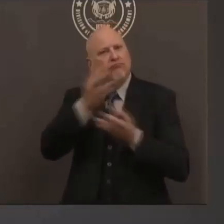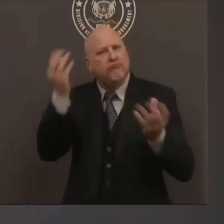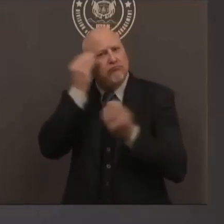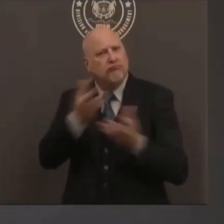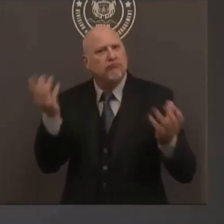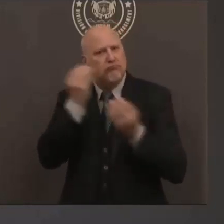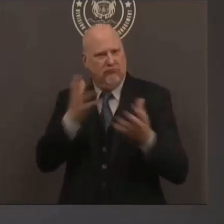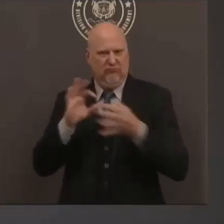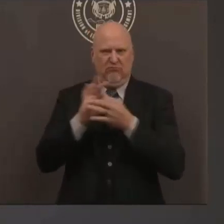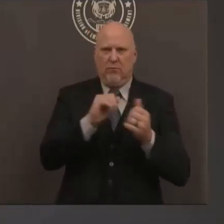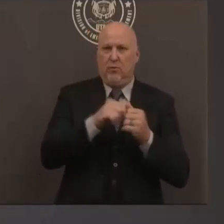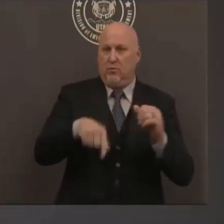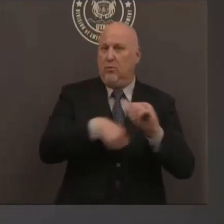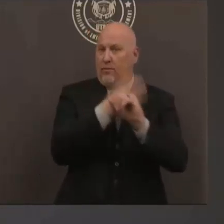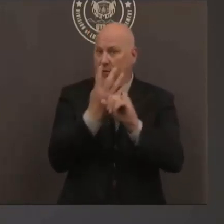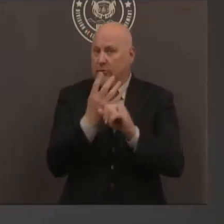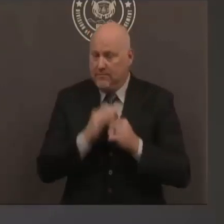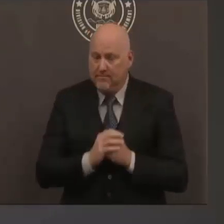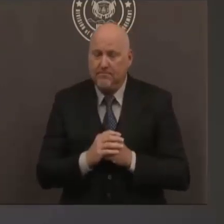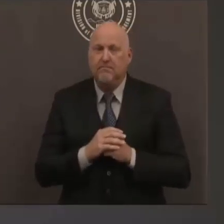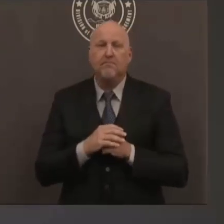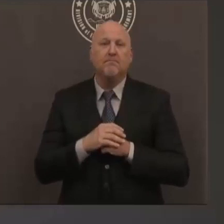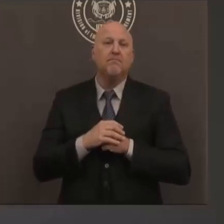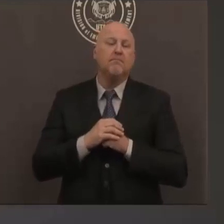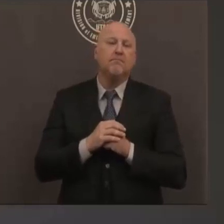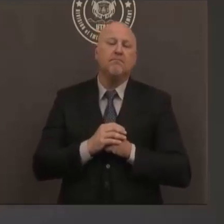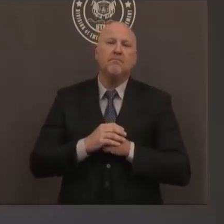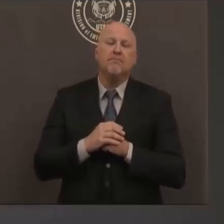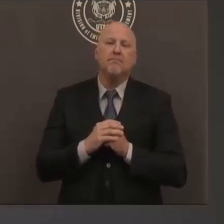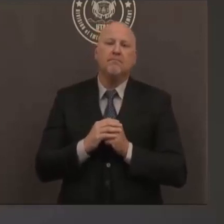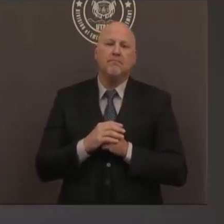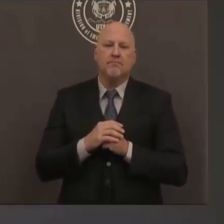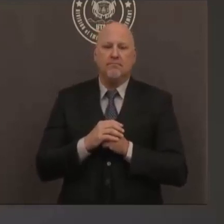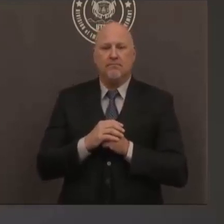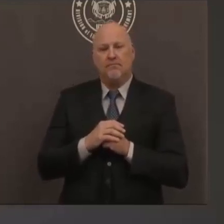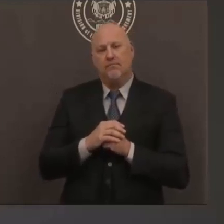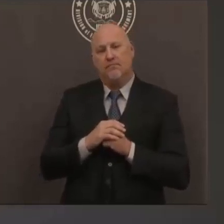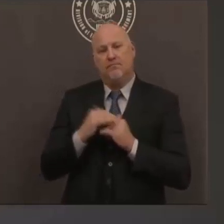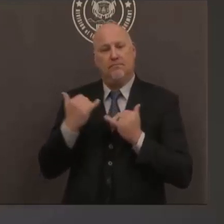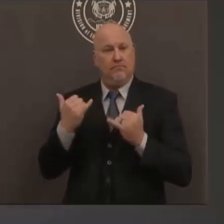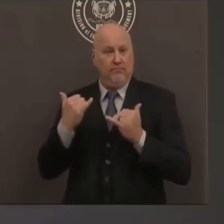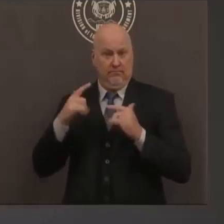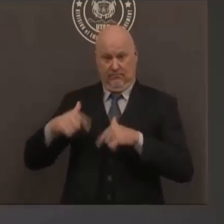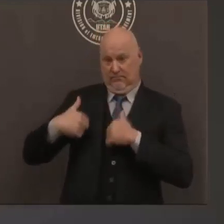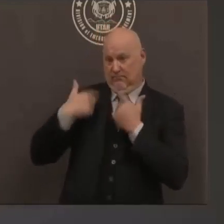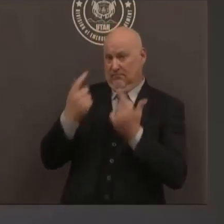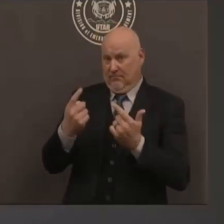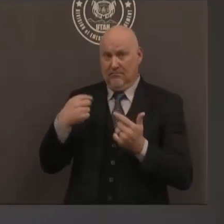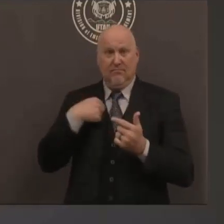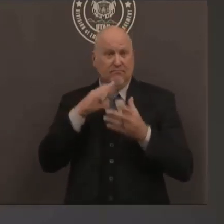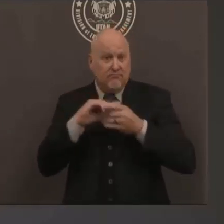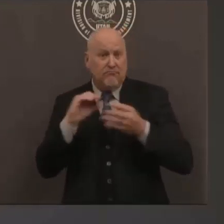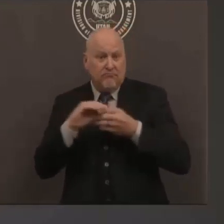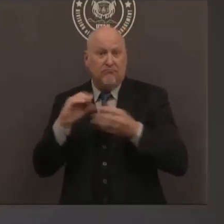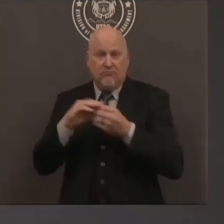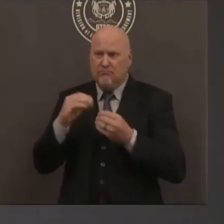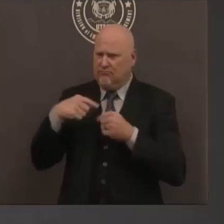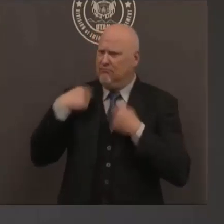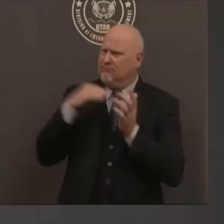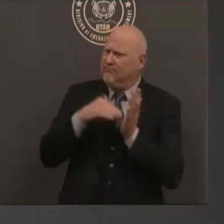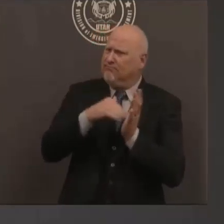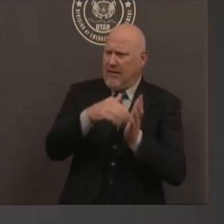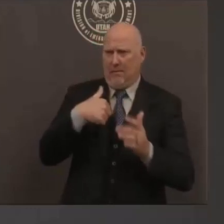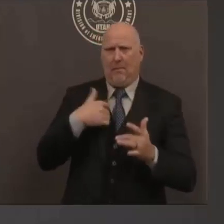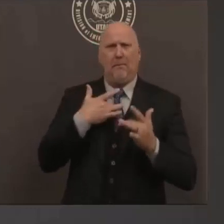COVID-19 pandemic and the progress that's being made. Throughout these briefings, you've heard me say, and it's true,